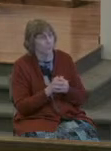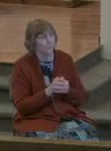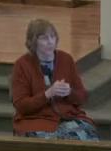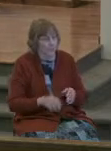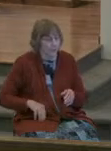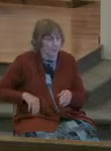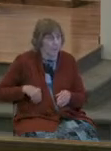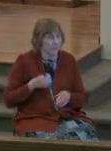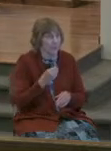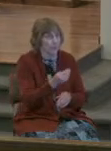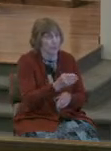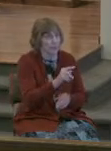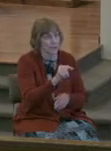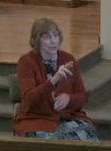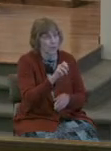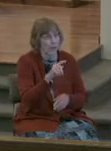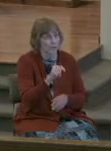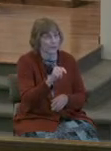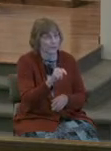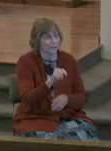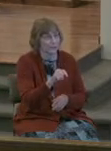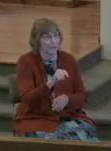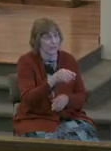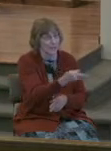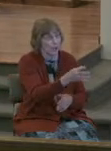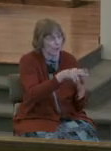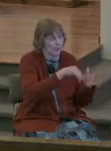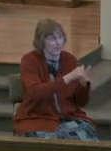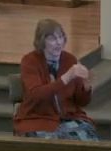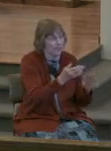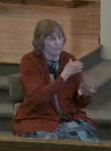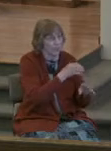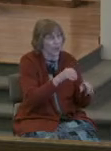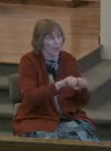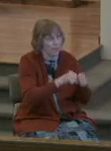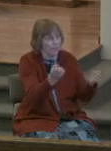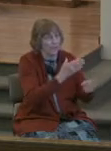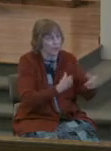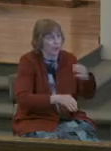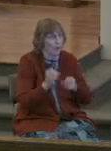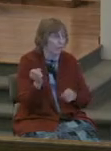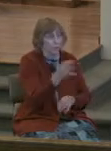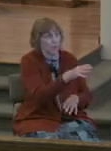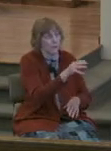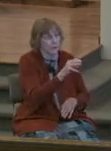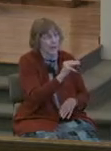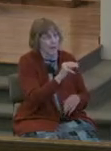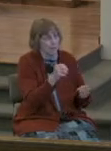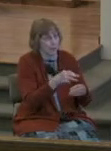in his pocket, he pulled out a tract, and he said, here, read this before I tear your arms off and throw them in the microwave.